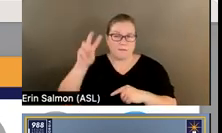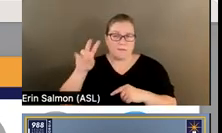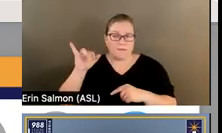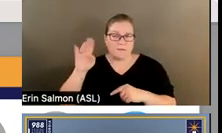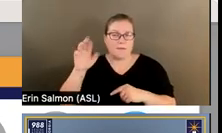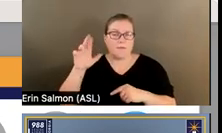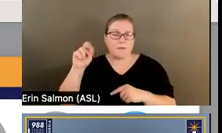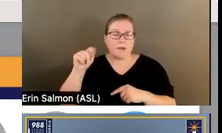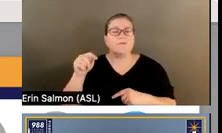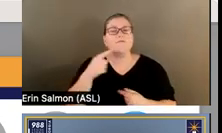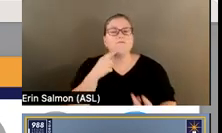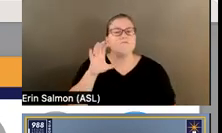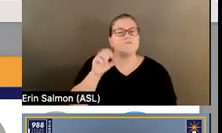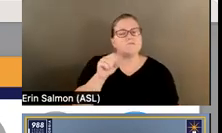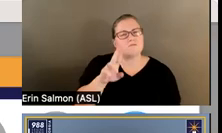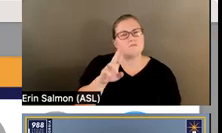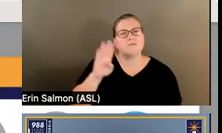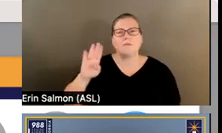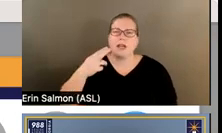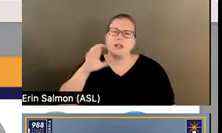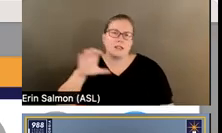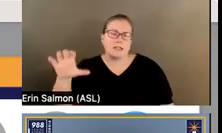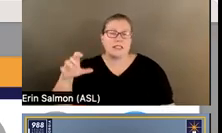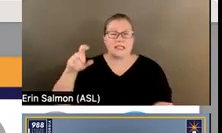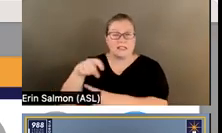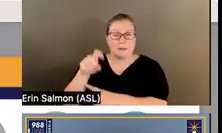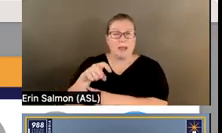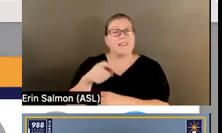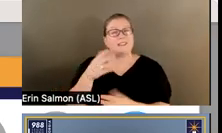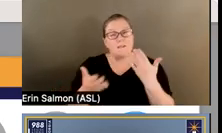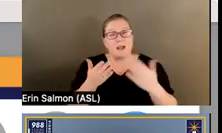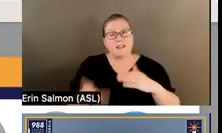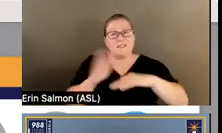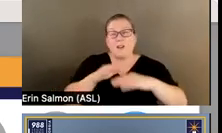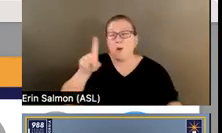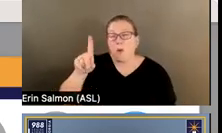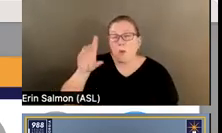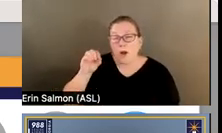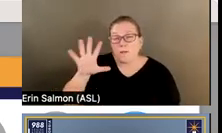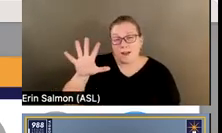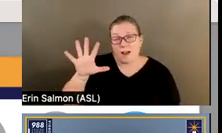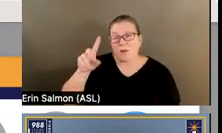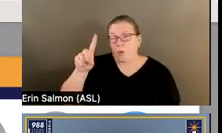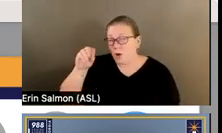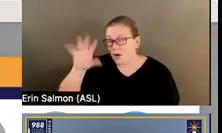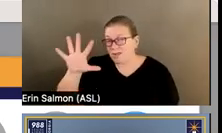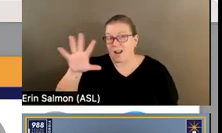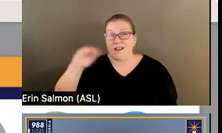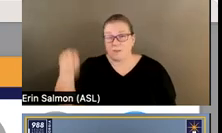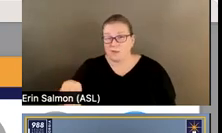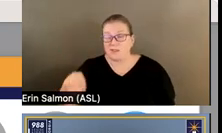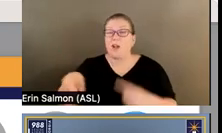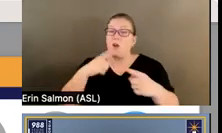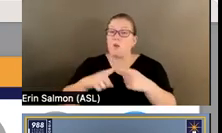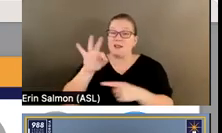CSU and BHCC demand could increase by as much as 105% once mass marketing of 988 begins later